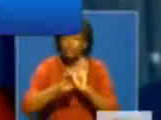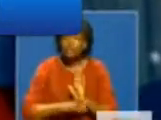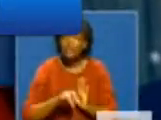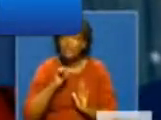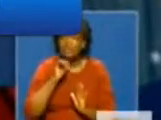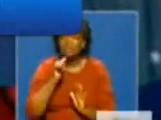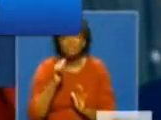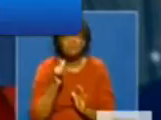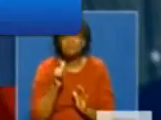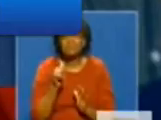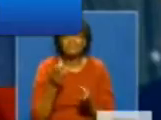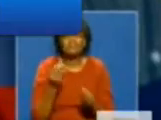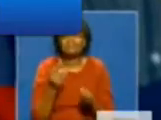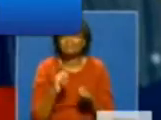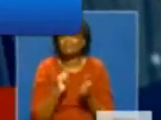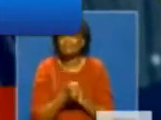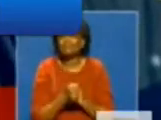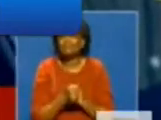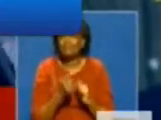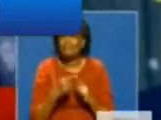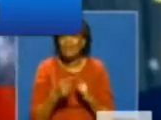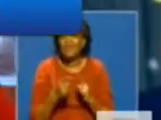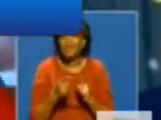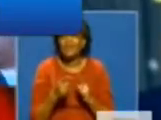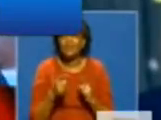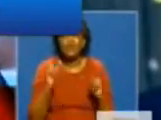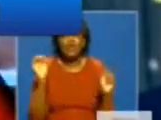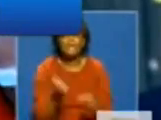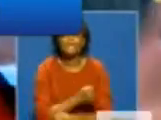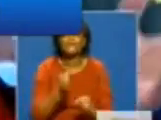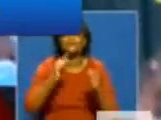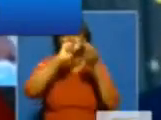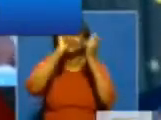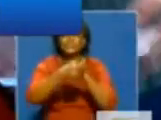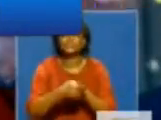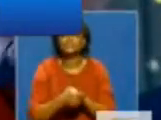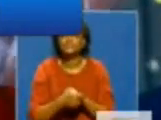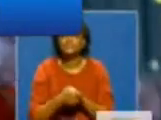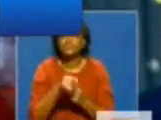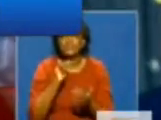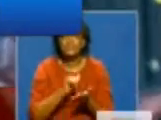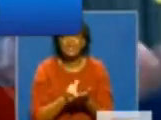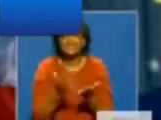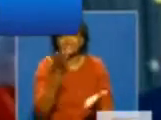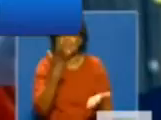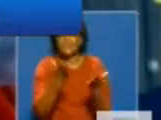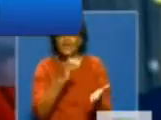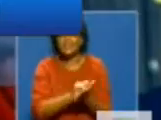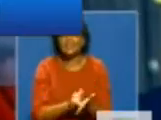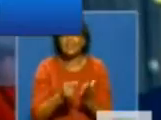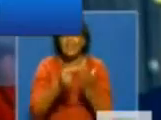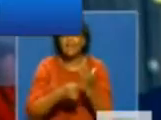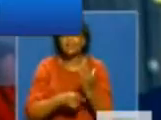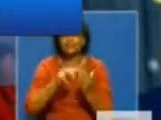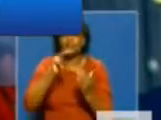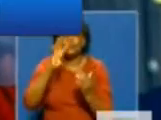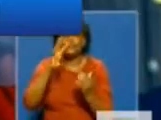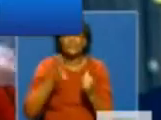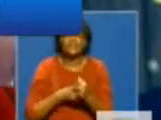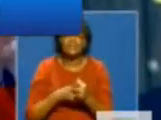easy to amend, but not impossible to amend. And that is the balance that Article 257 strikes.